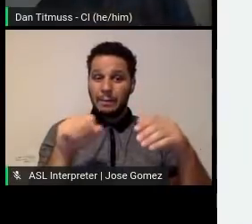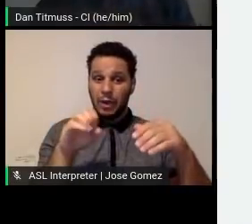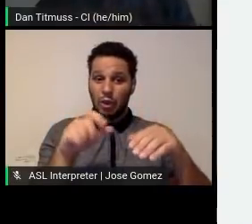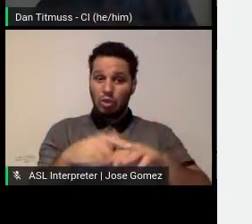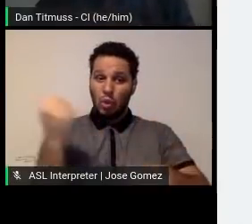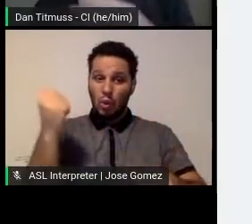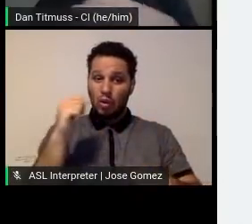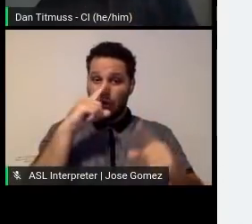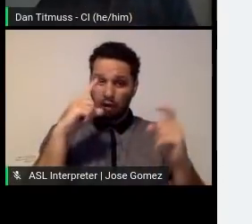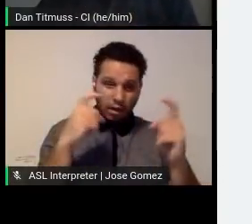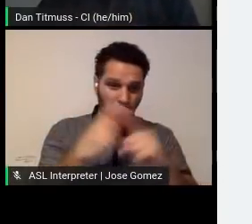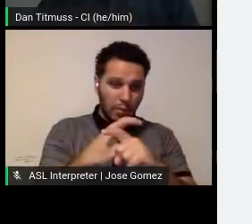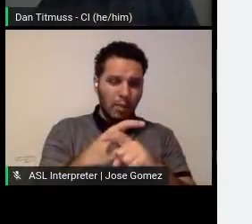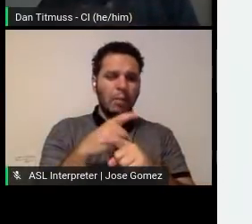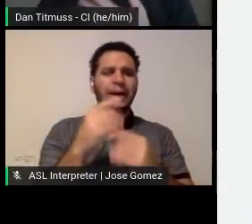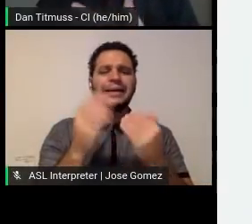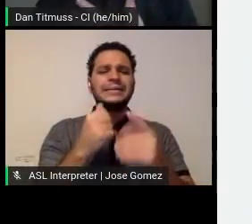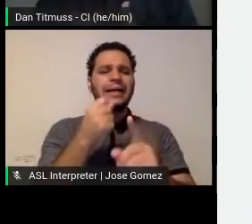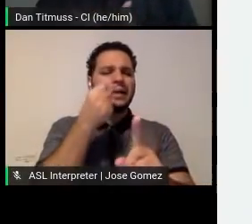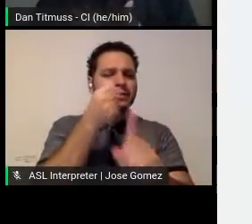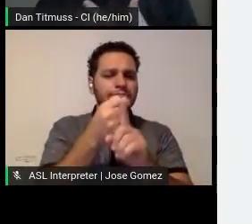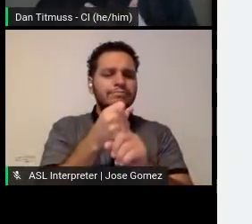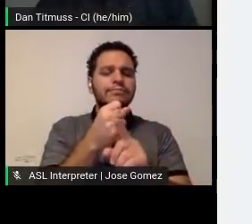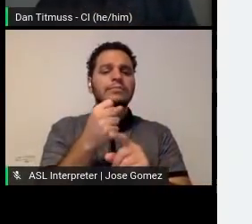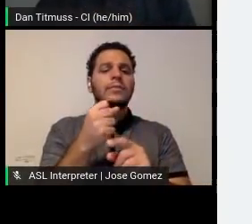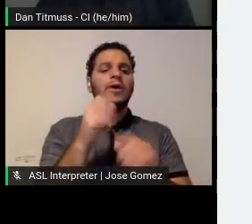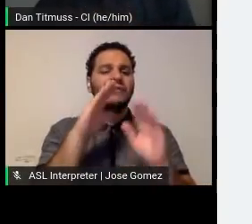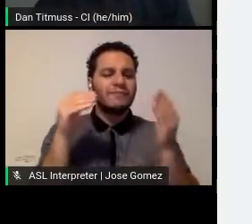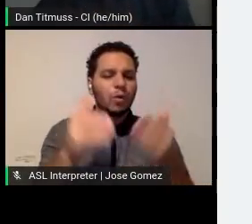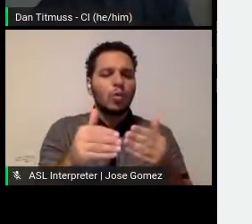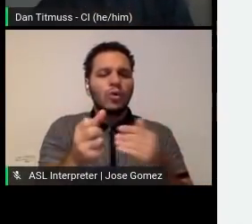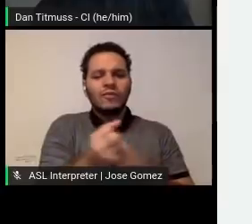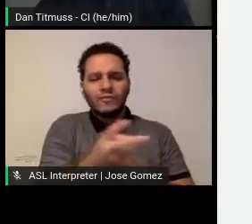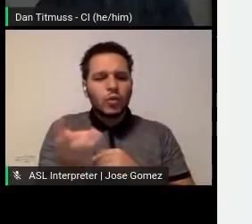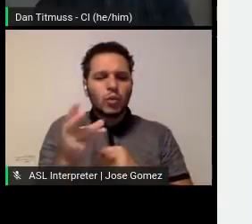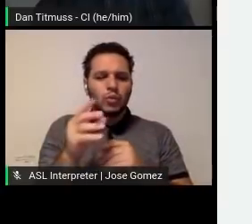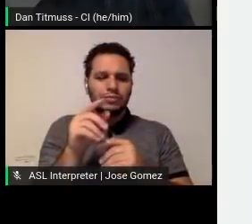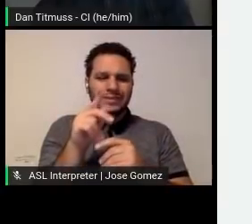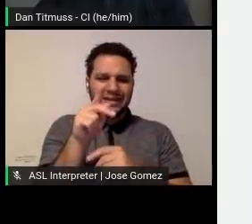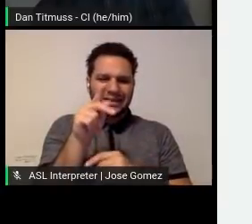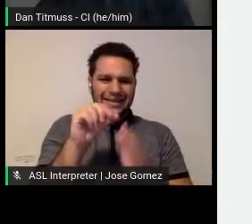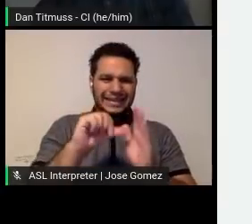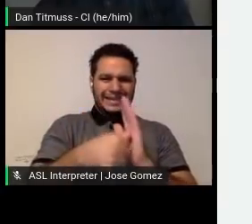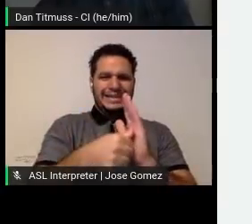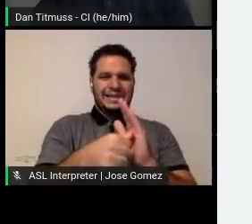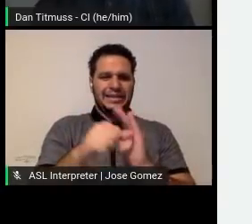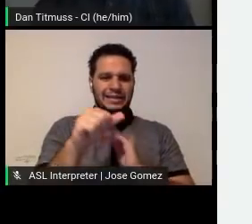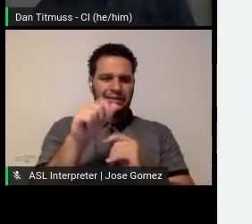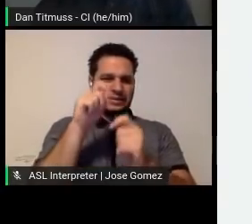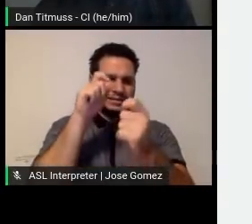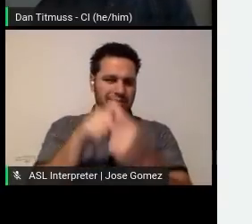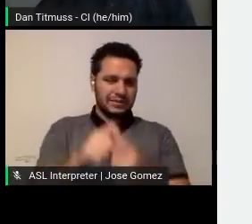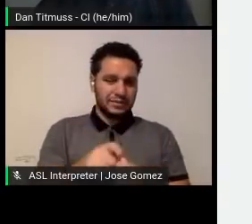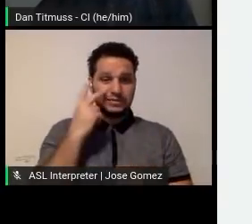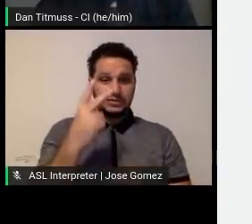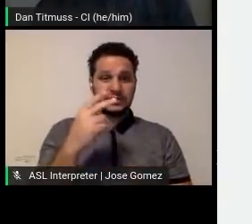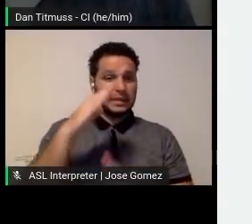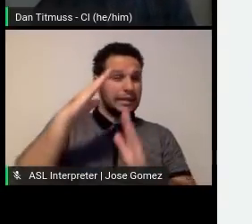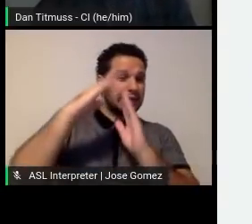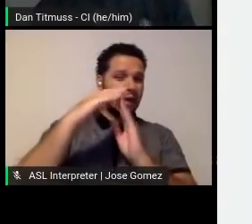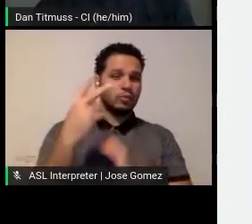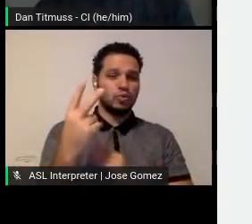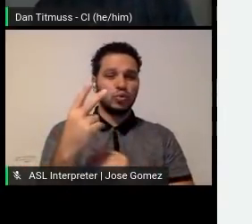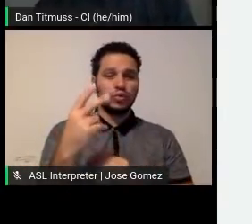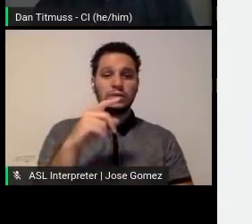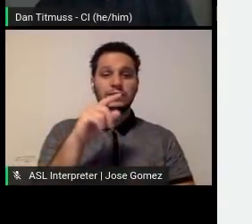can make an impact by just focusing on a couple of key SEO details. So here we've just got the top two, title